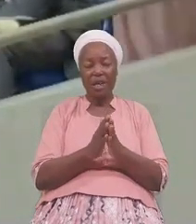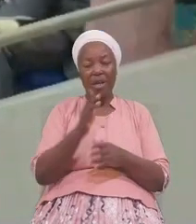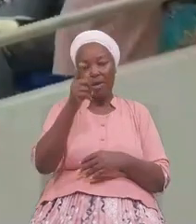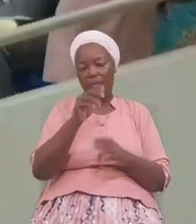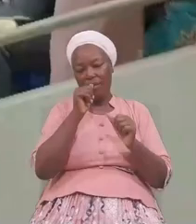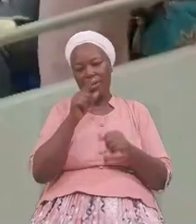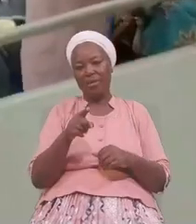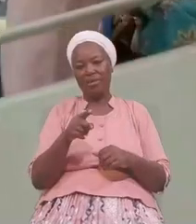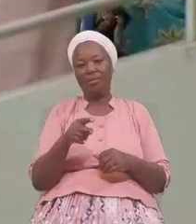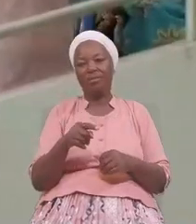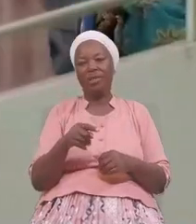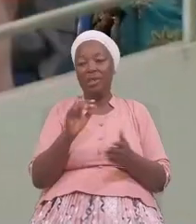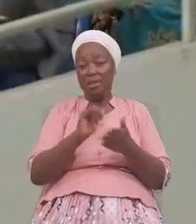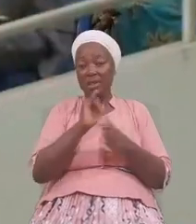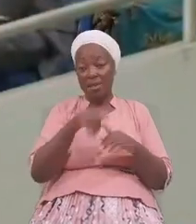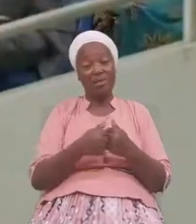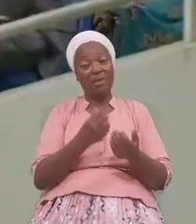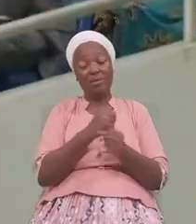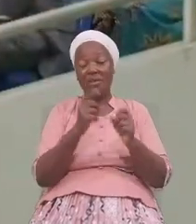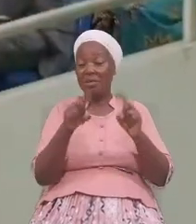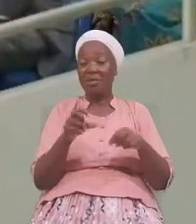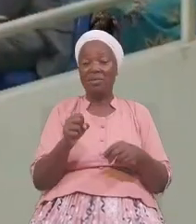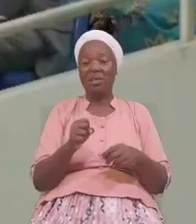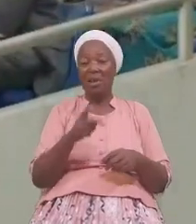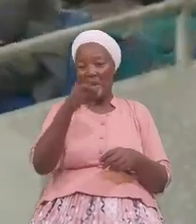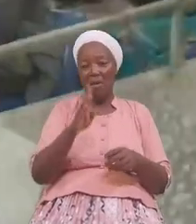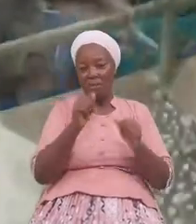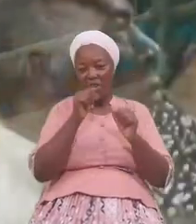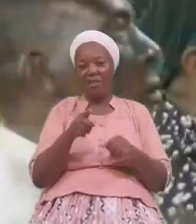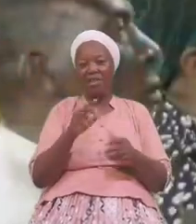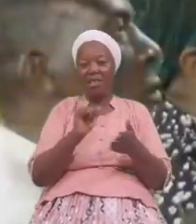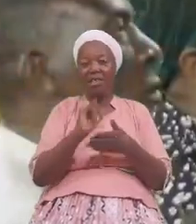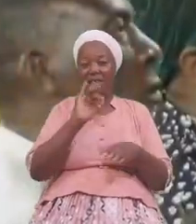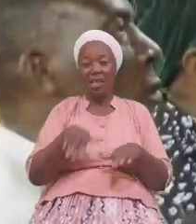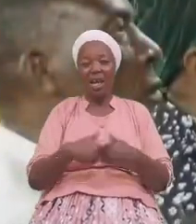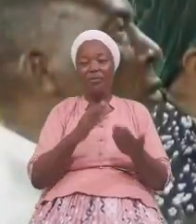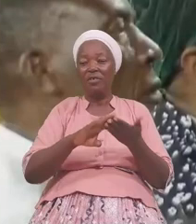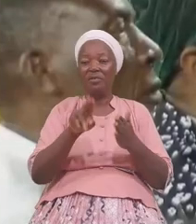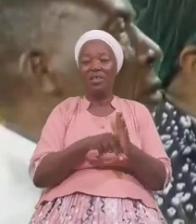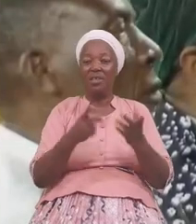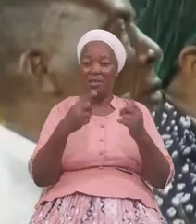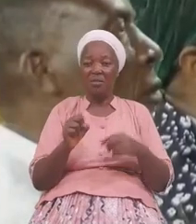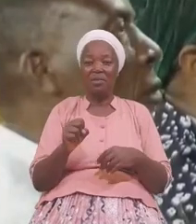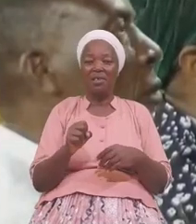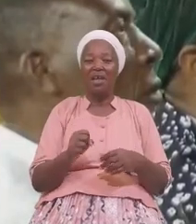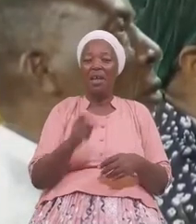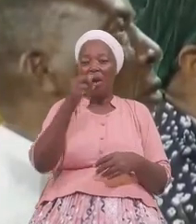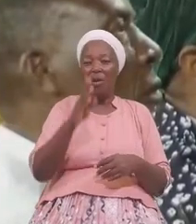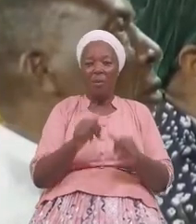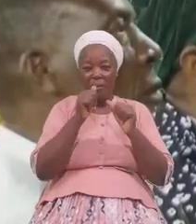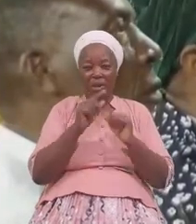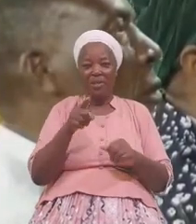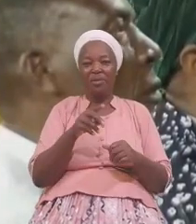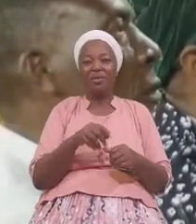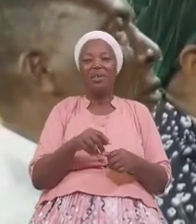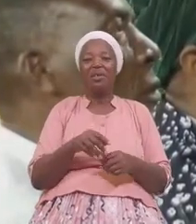you. That's how salvation comes. God bless you. That's how forgiveness comes. God bless you. That's